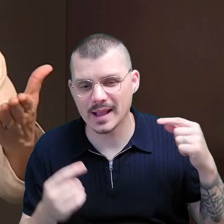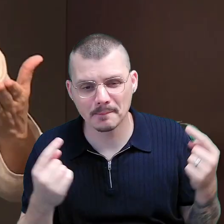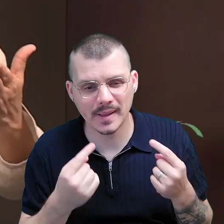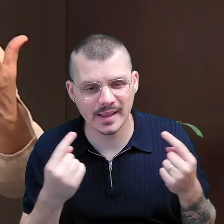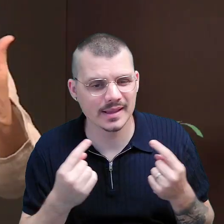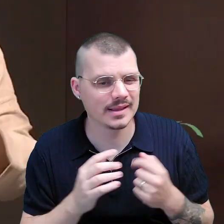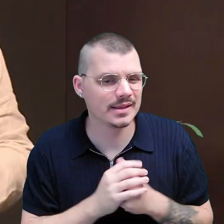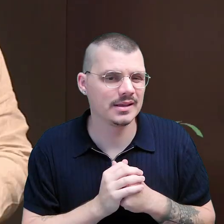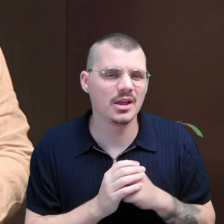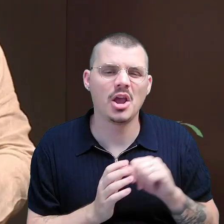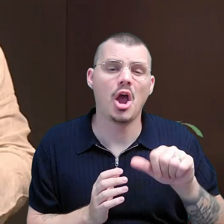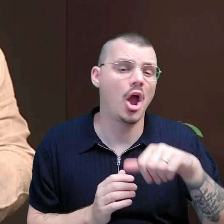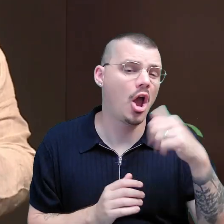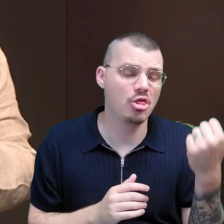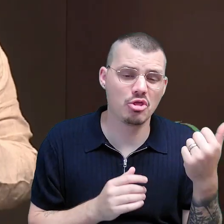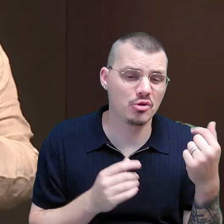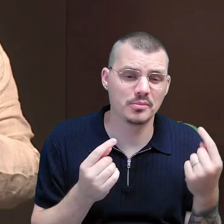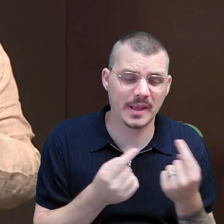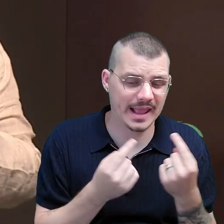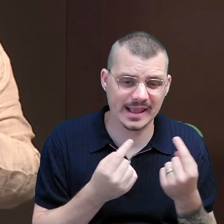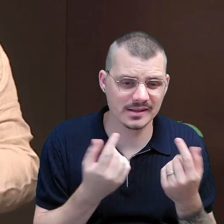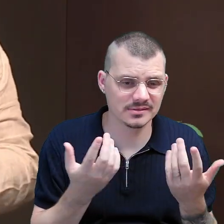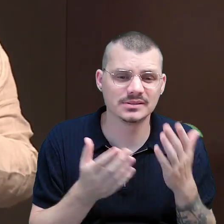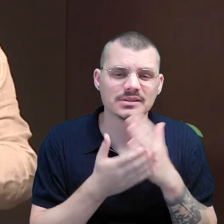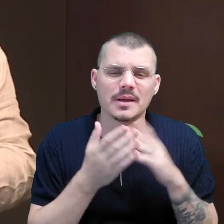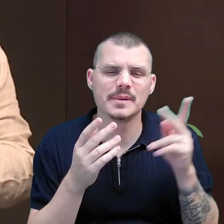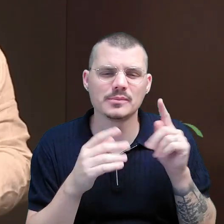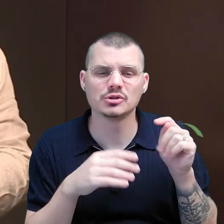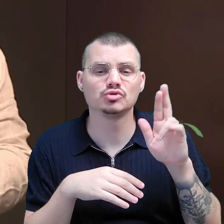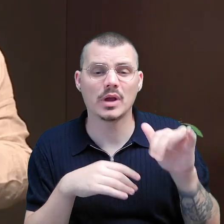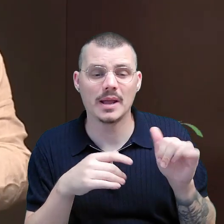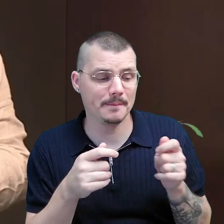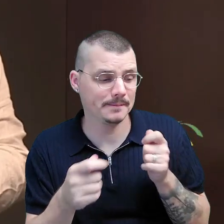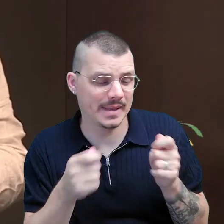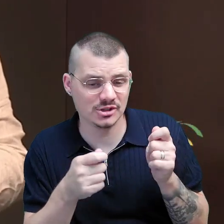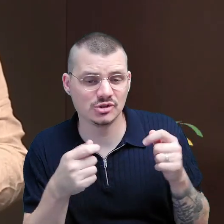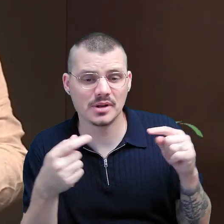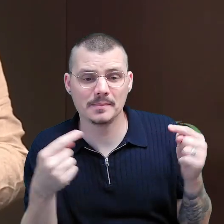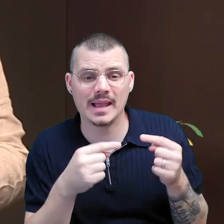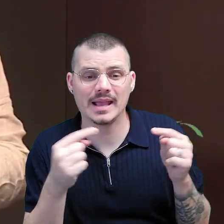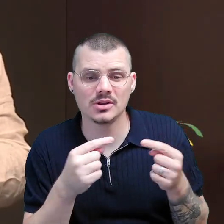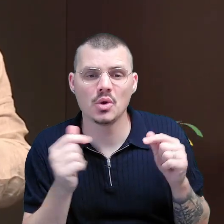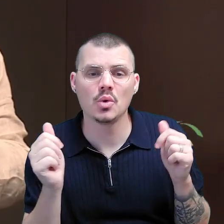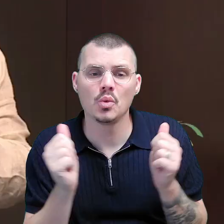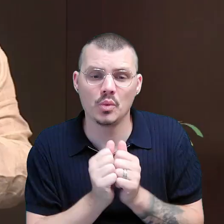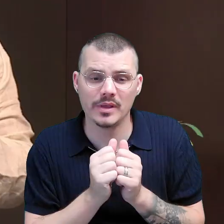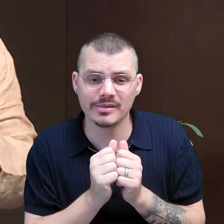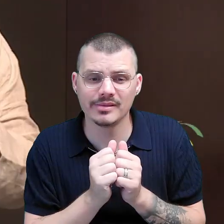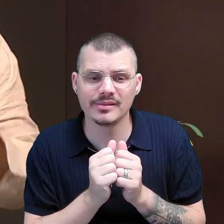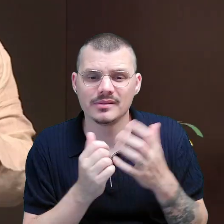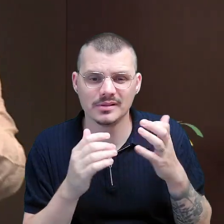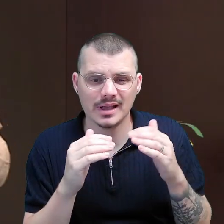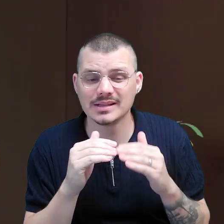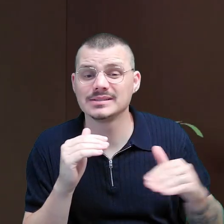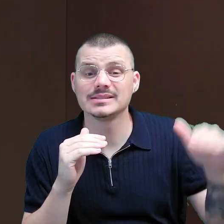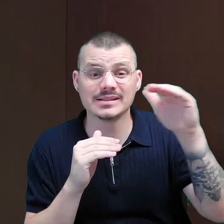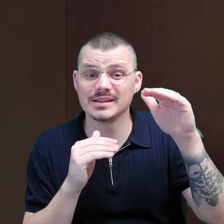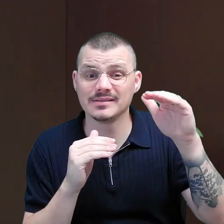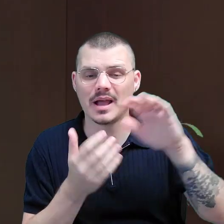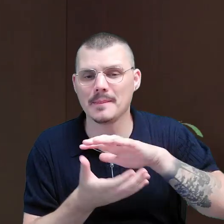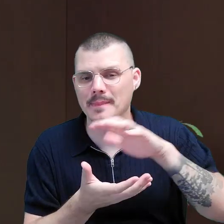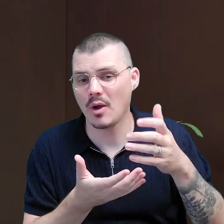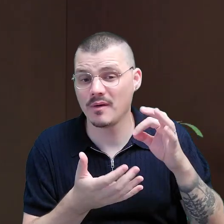pain, other pain. Some people try and manage pain with excessive amounts